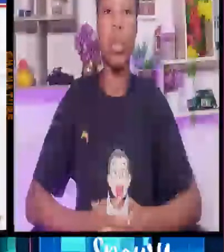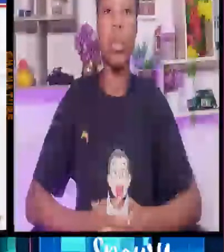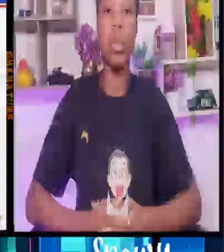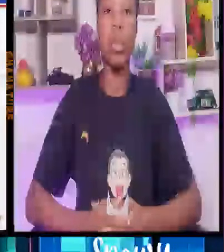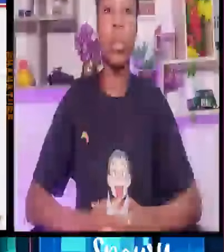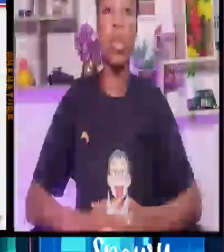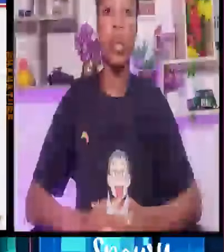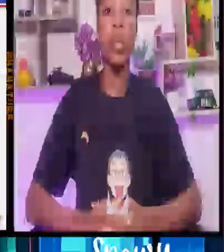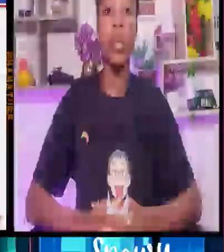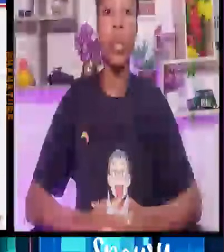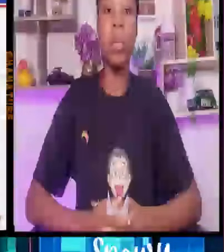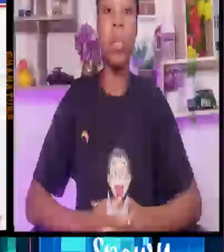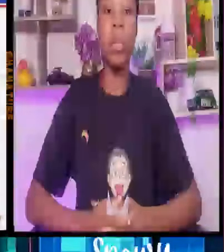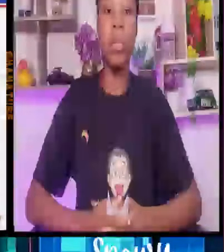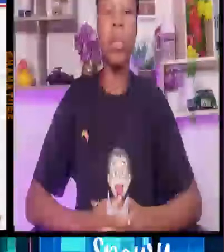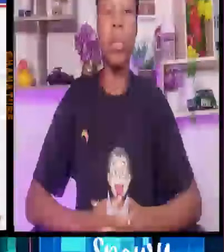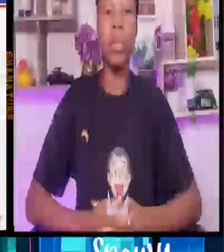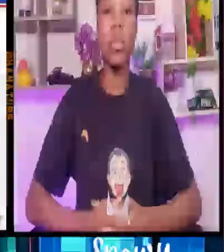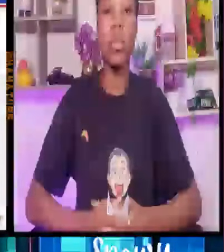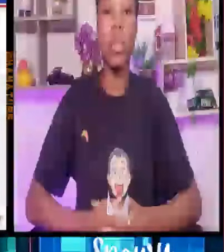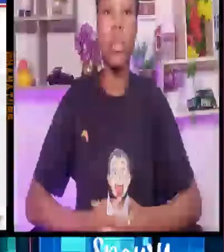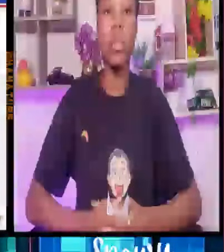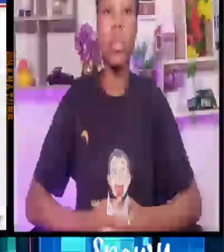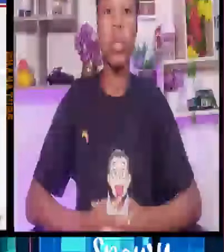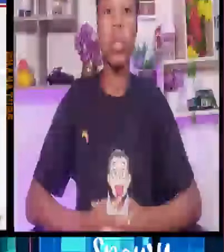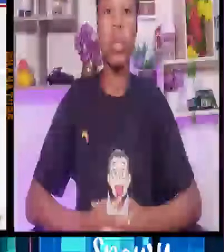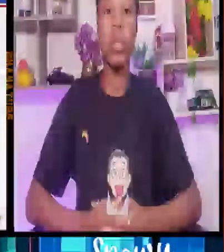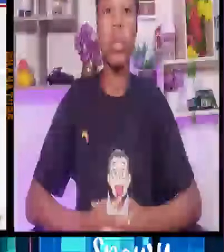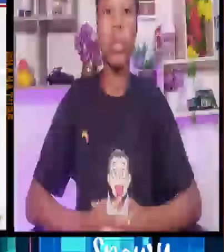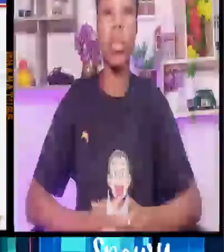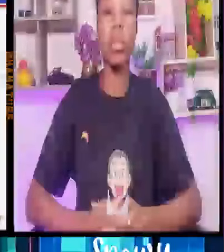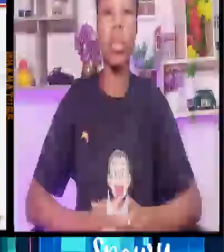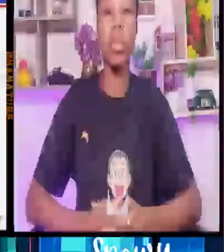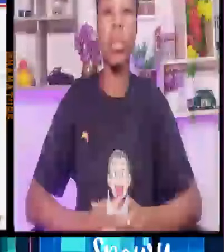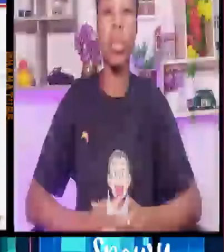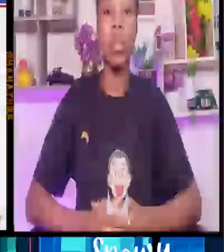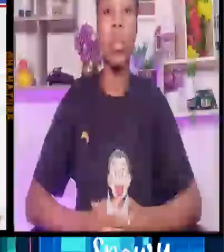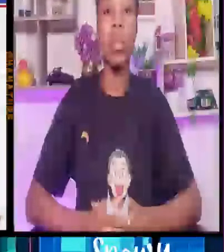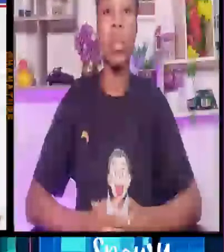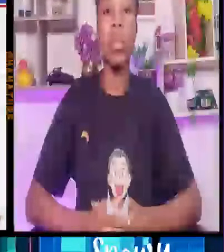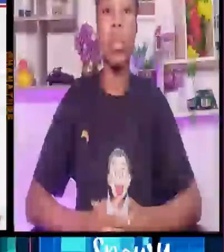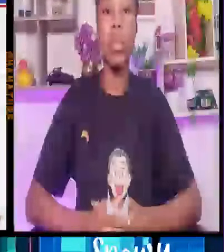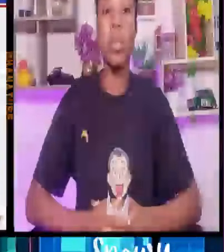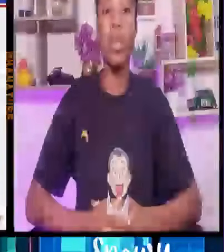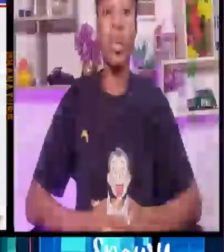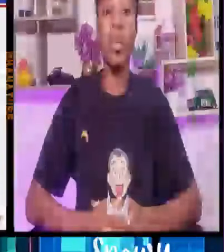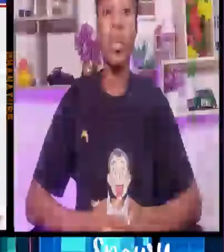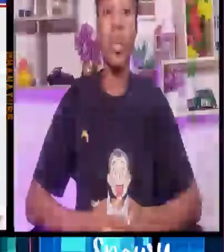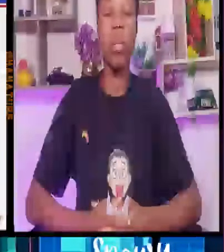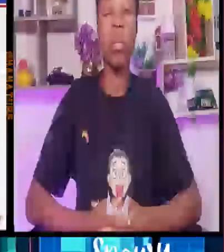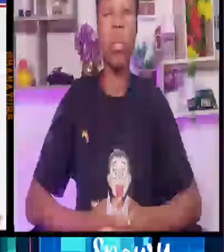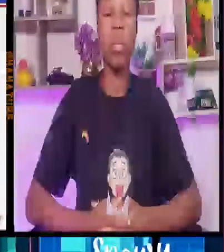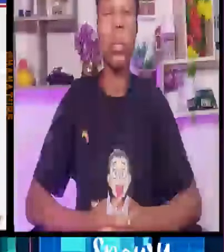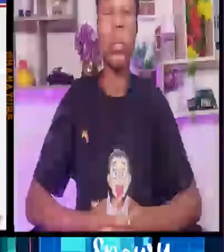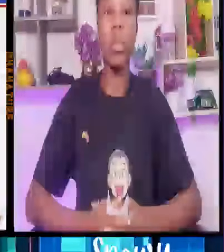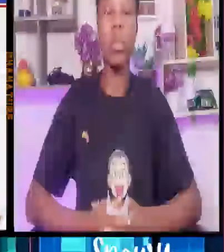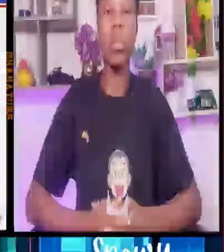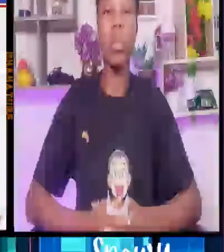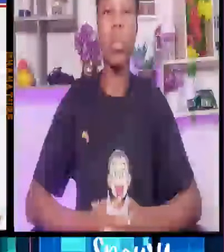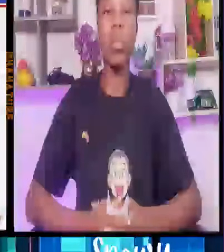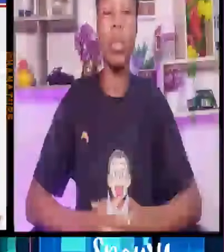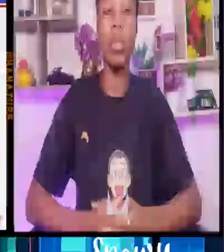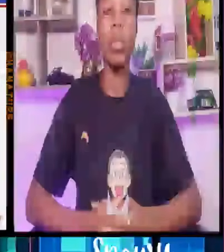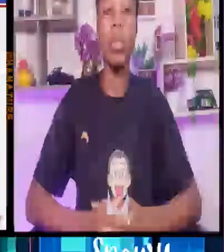question is, should Bawumia be given another opportunity because of the history of NPP or not? Joining me in